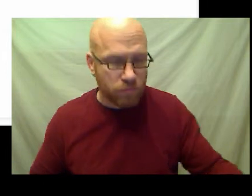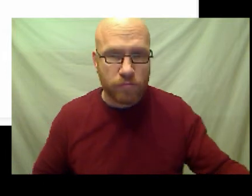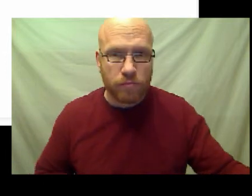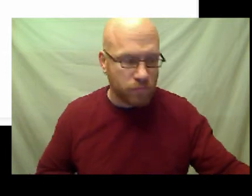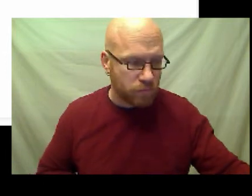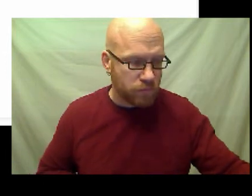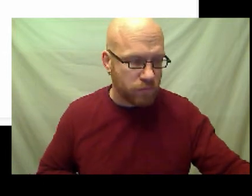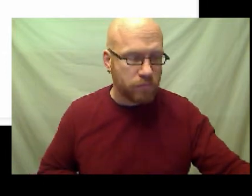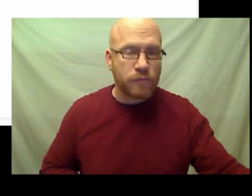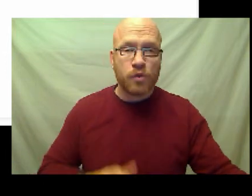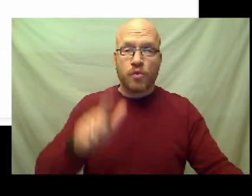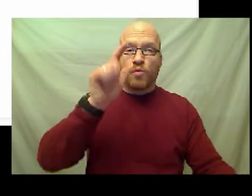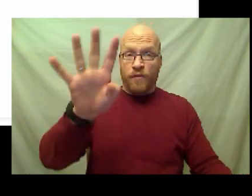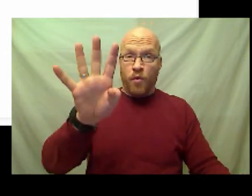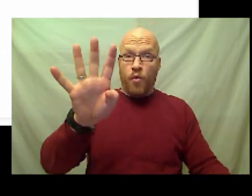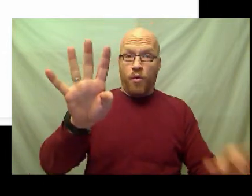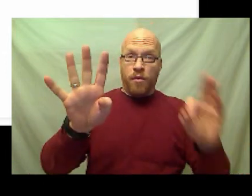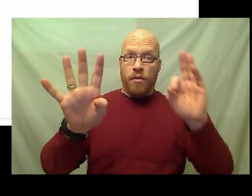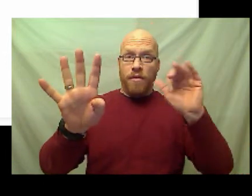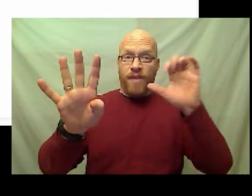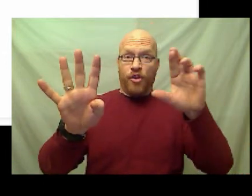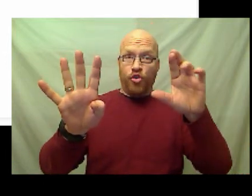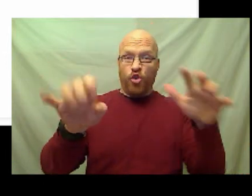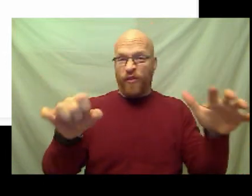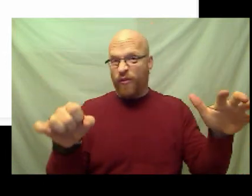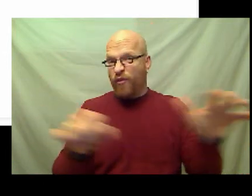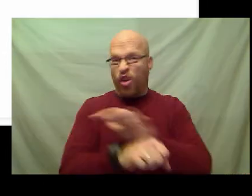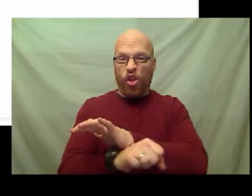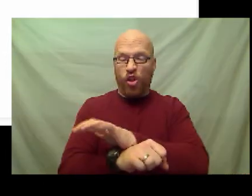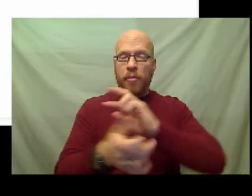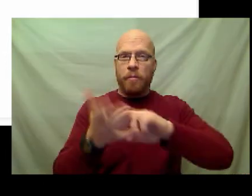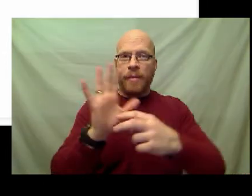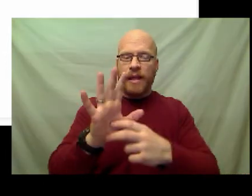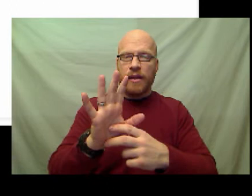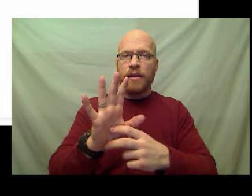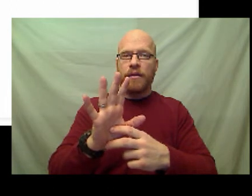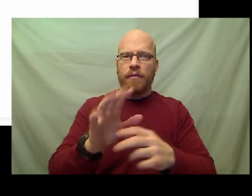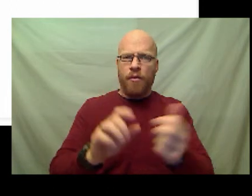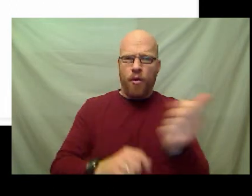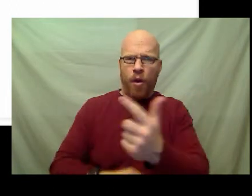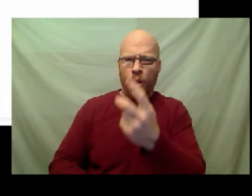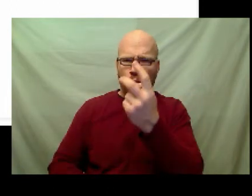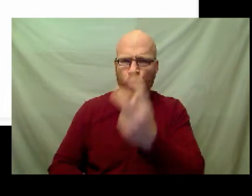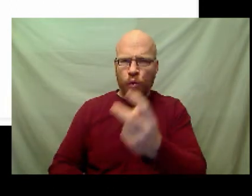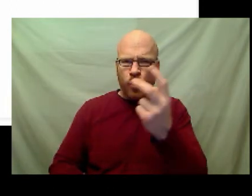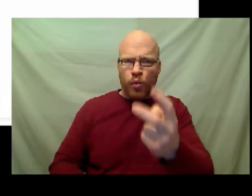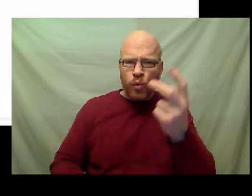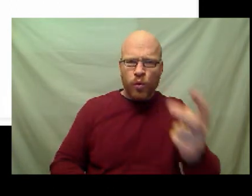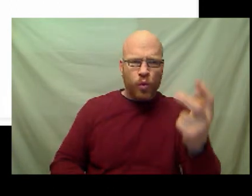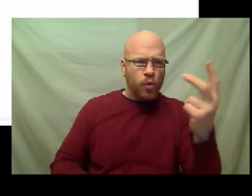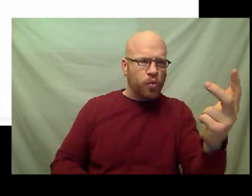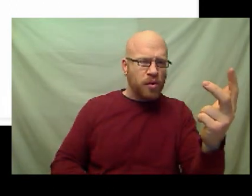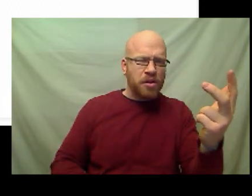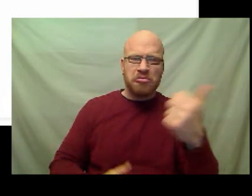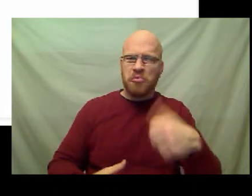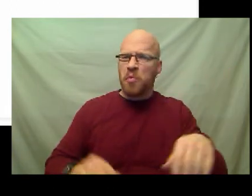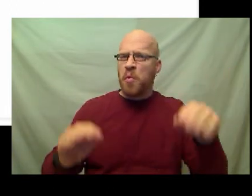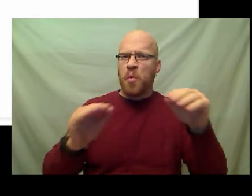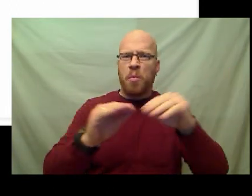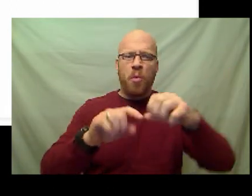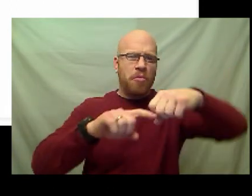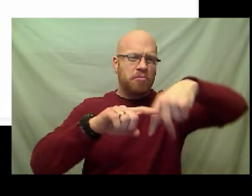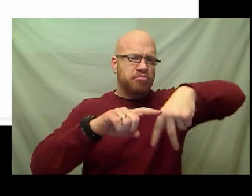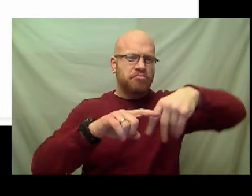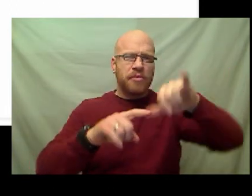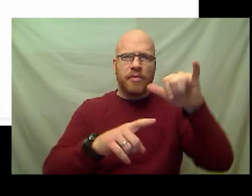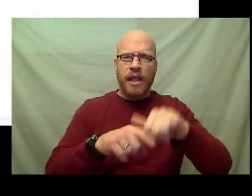Look at our example B. 24. To be fully factored means all of our factors, 2, 2, 2, and 3, have